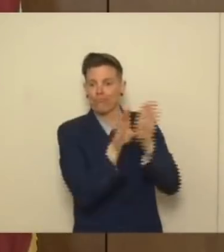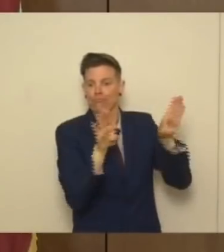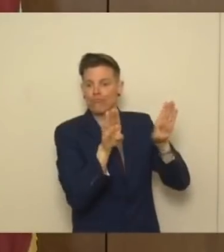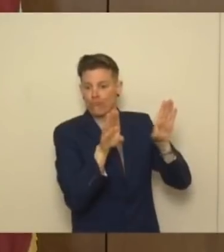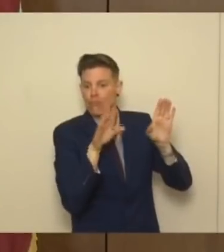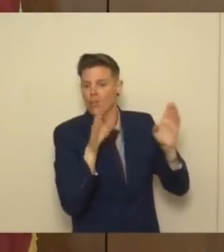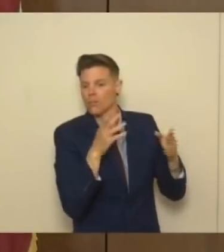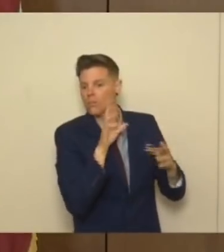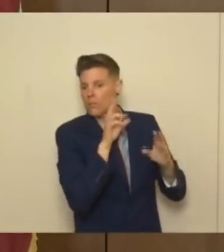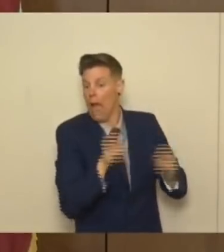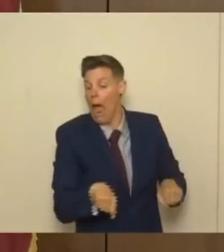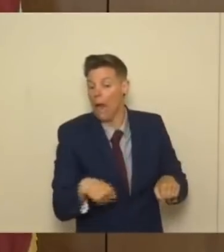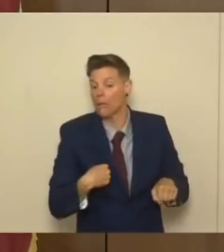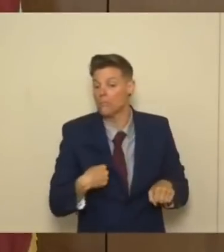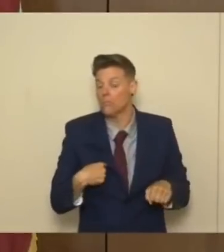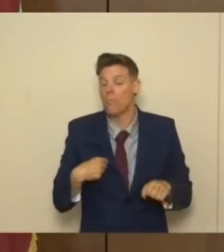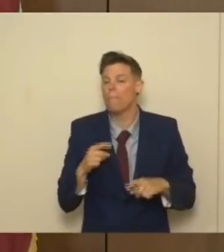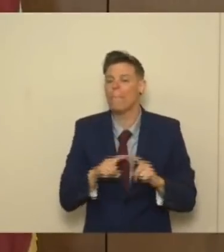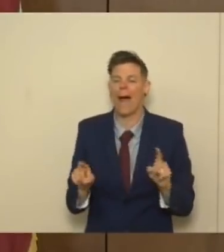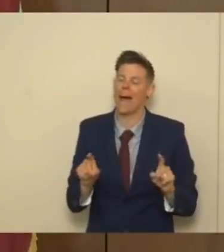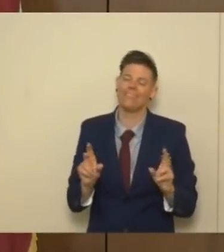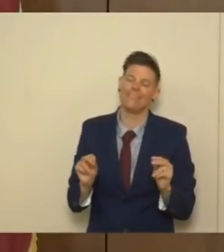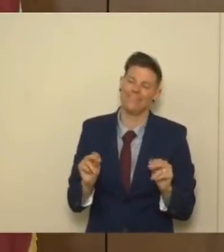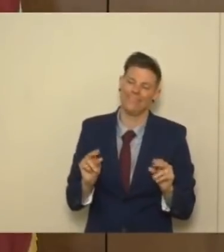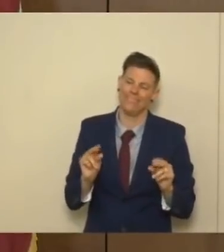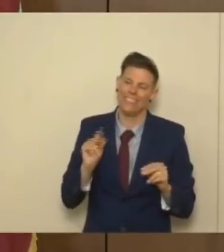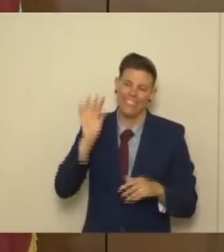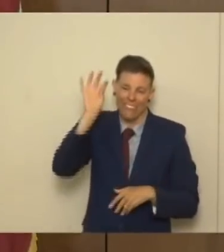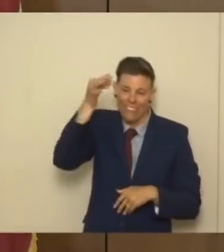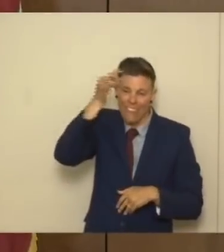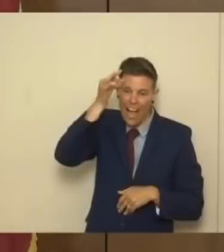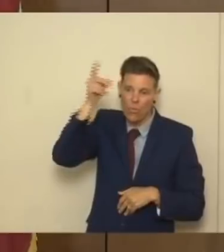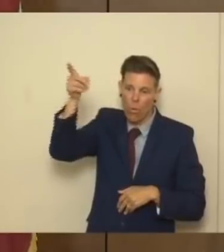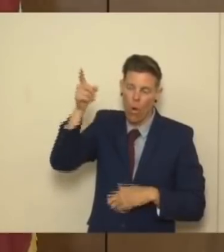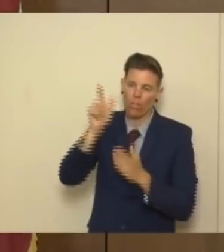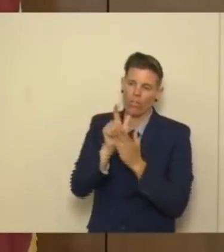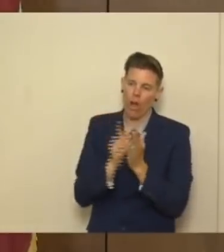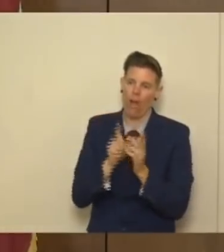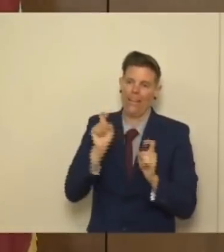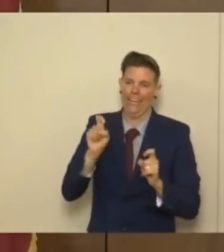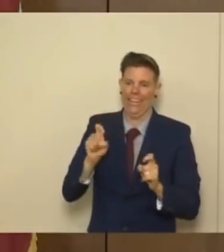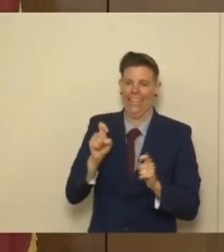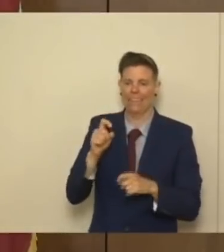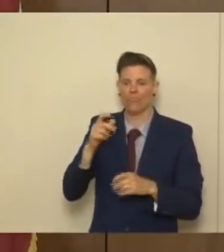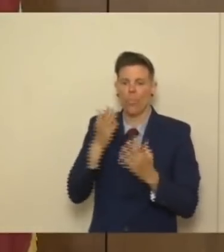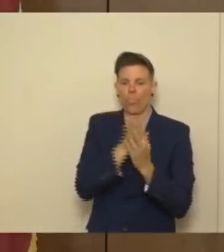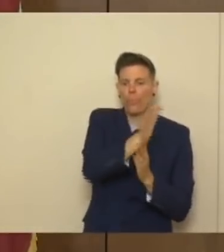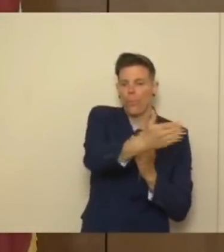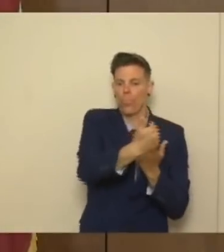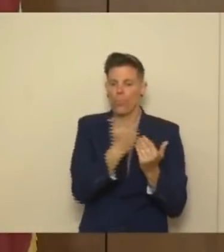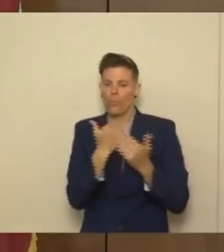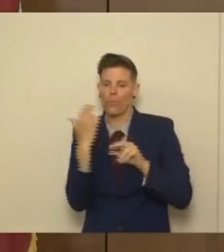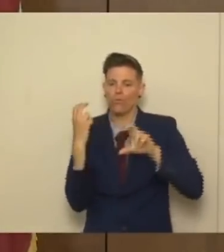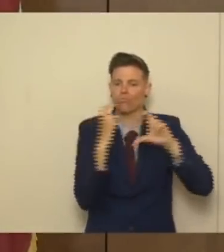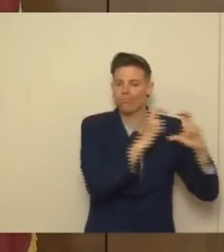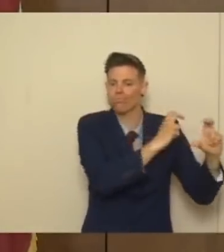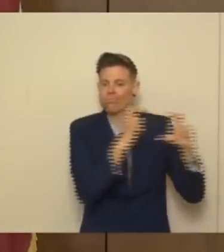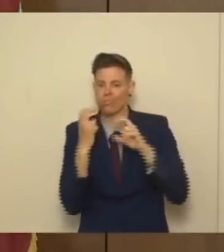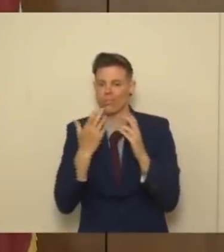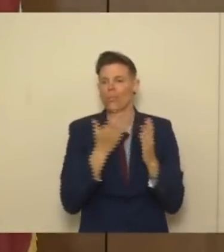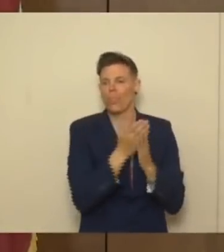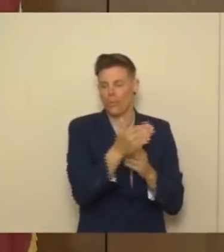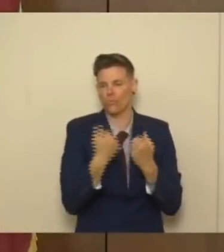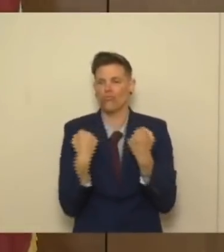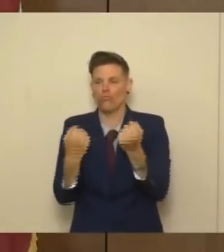quarantine folks, hard to always know, but again, I think it's an area we're going to have to look at. New Mexicans are realizing that while I mean